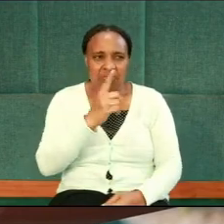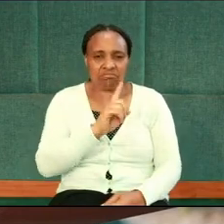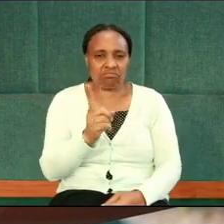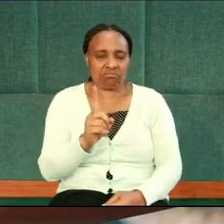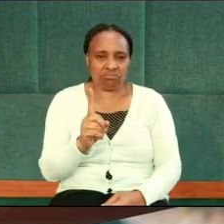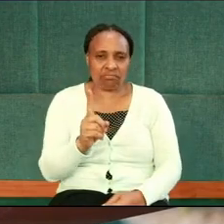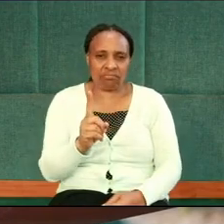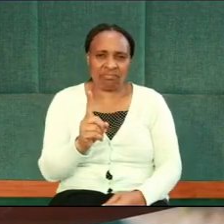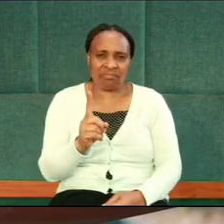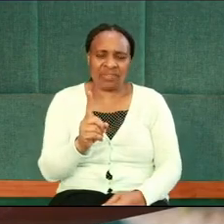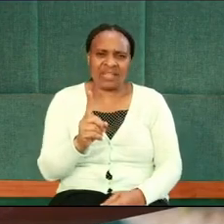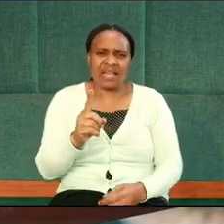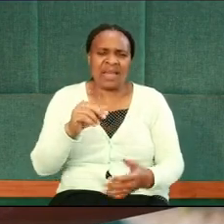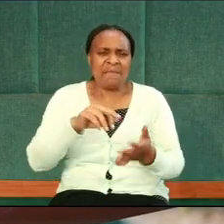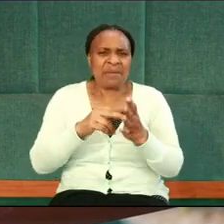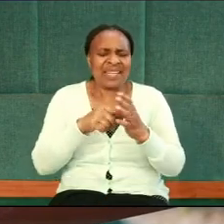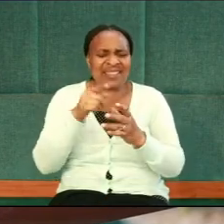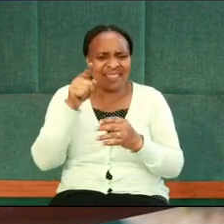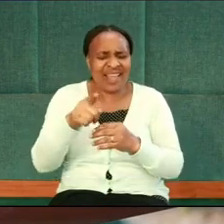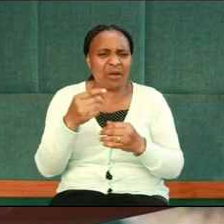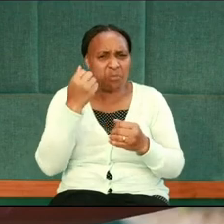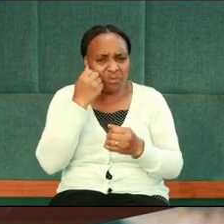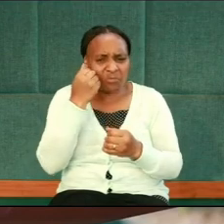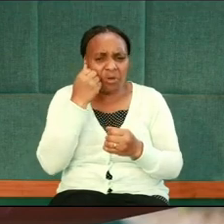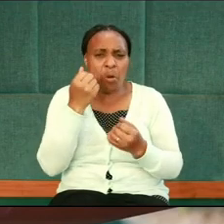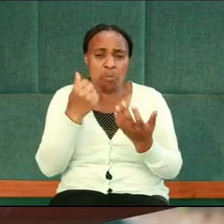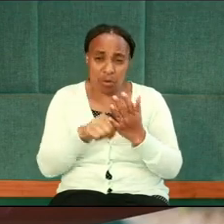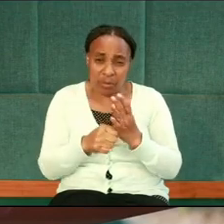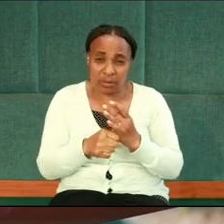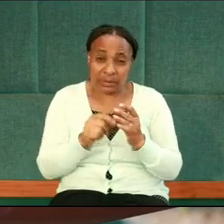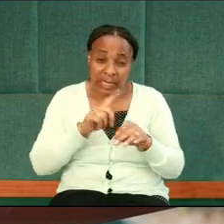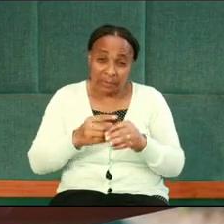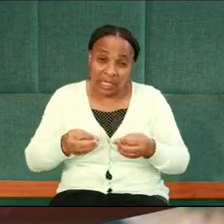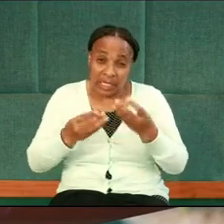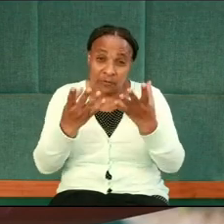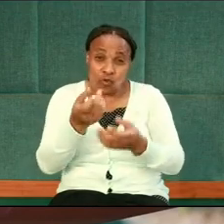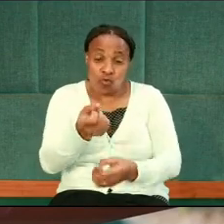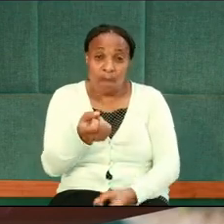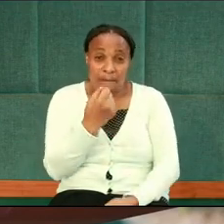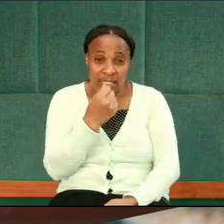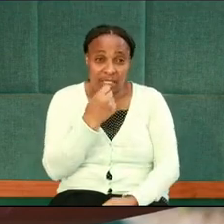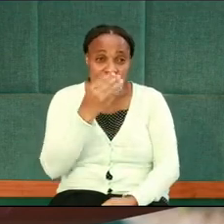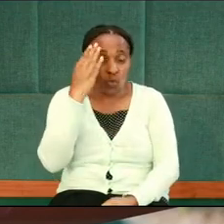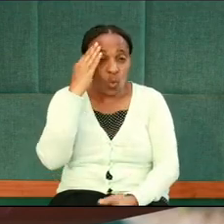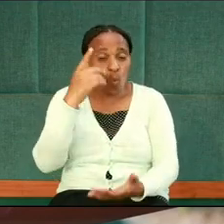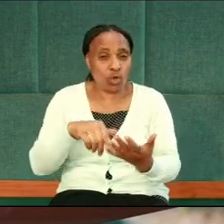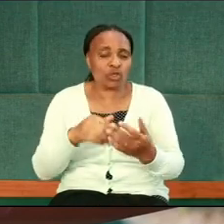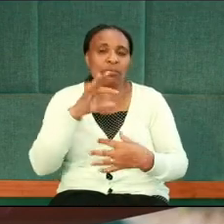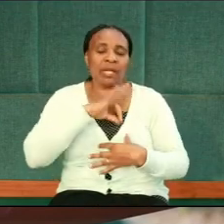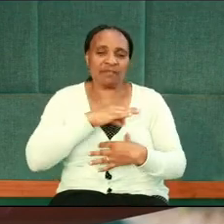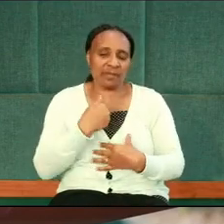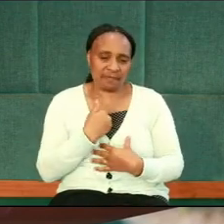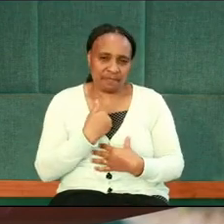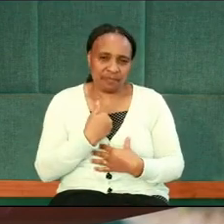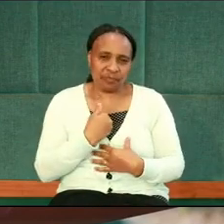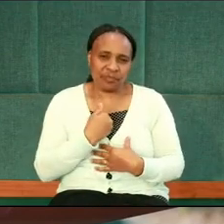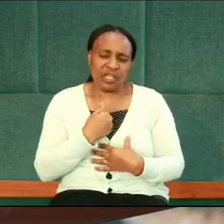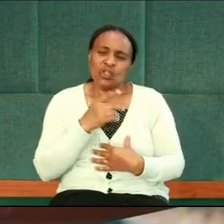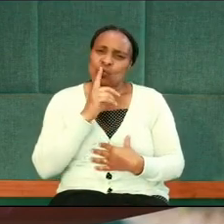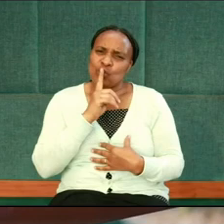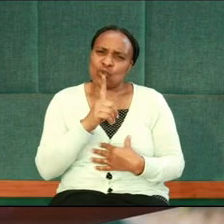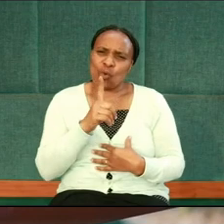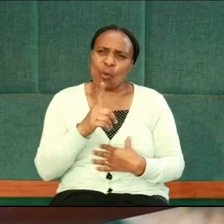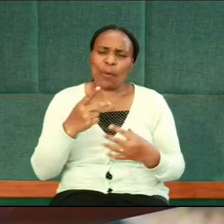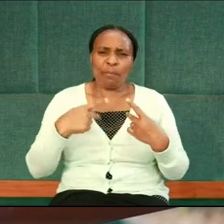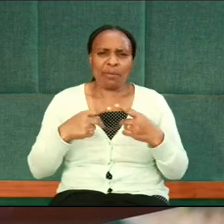why I'm emphasizing that there are causes, and by the way, when we are giving you medicine, it is because we know that you would benefit from it. So, some